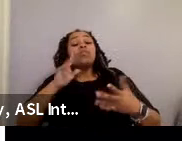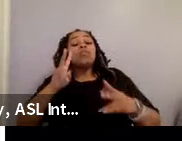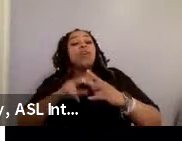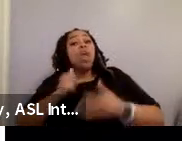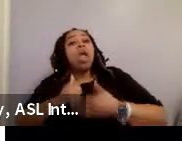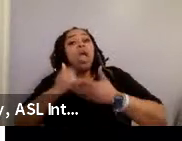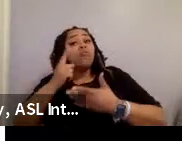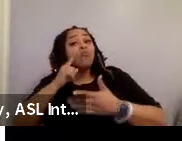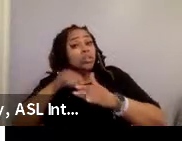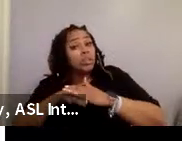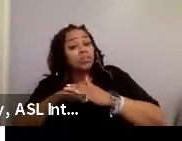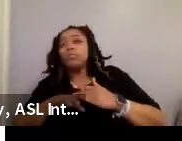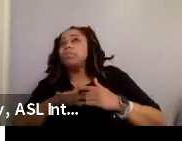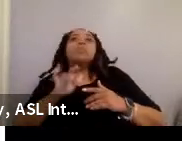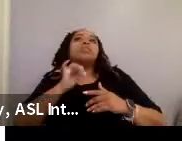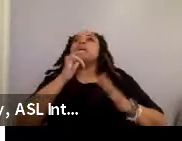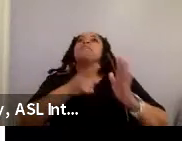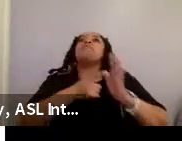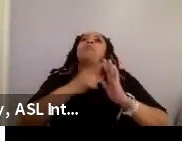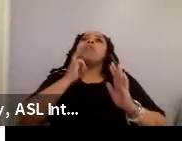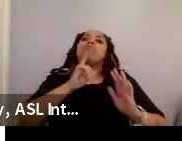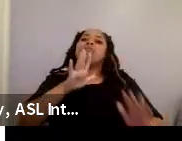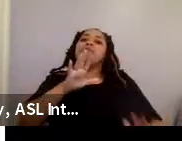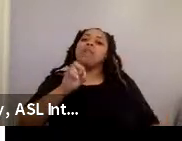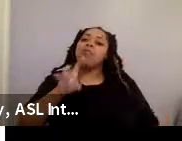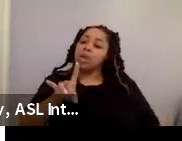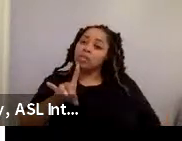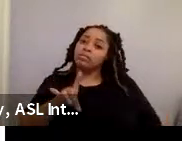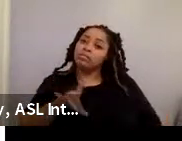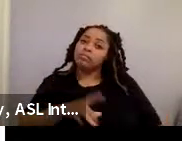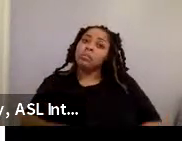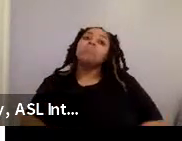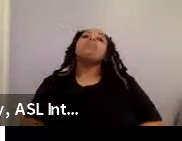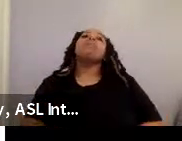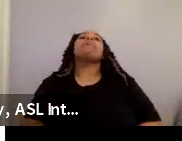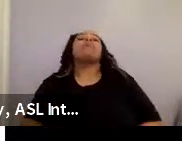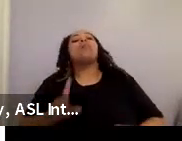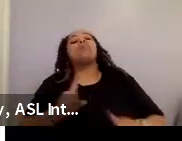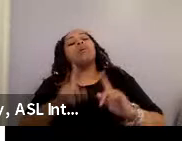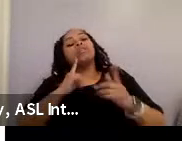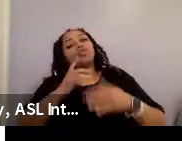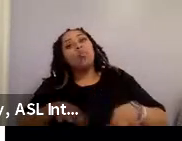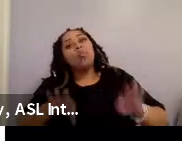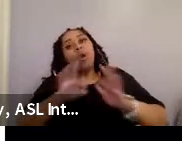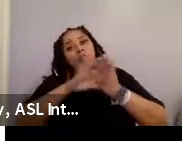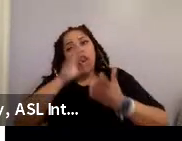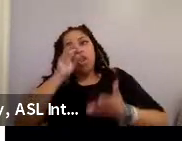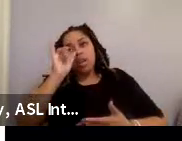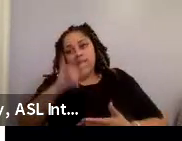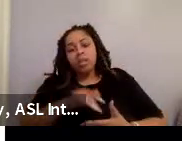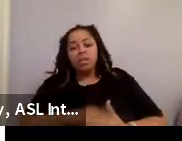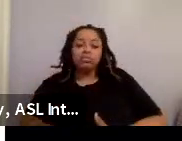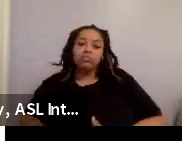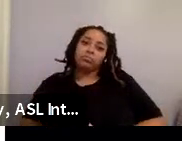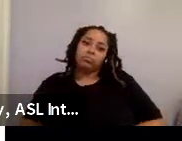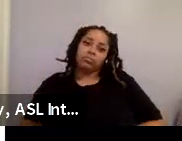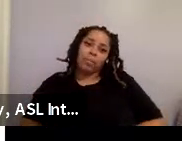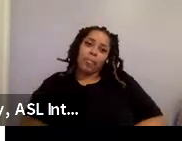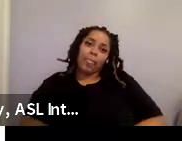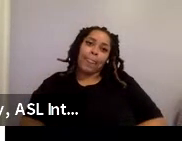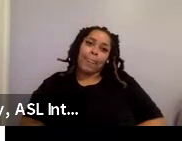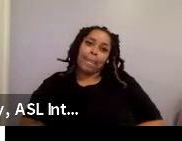accessibility that are not required for 508, but well worth working at. Next slide, 65.